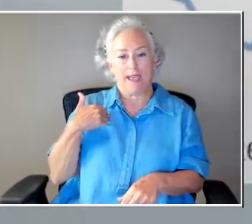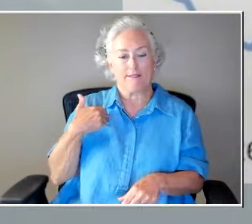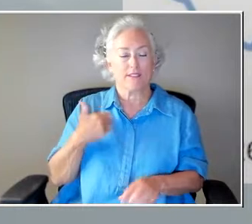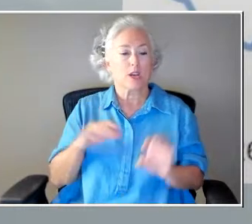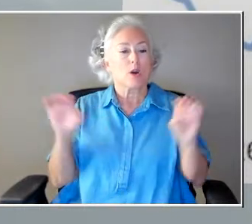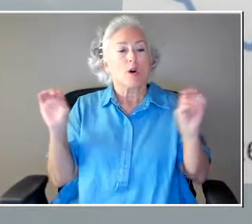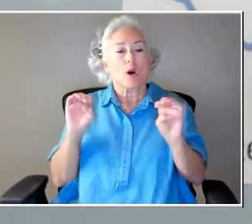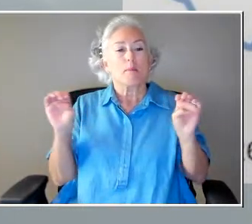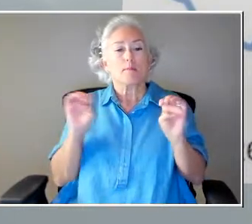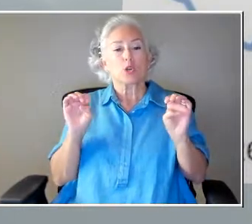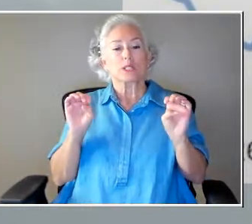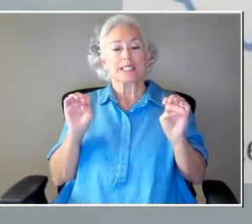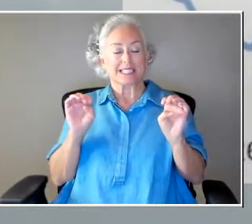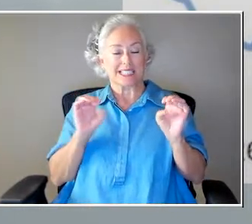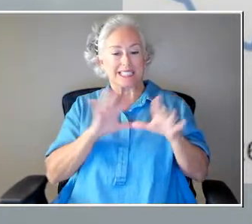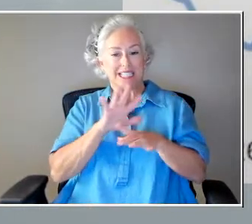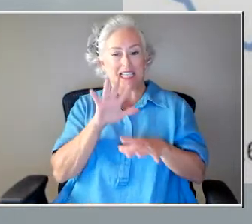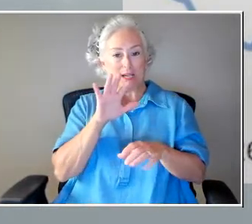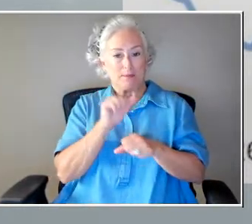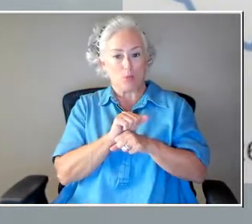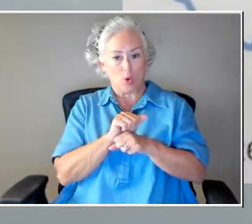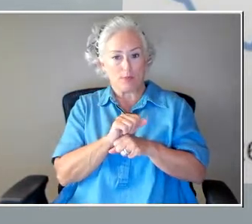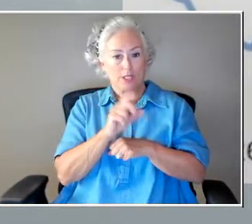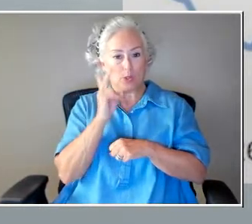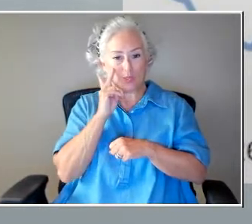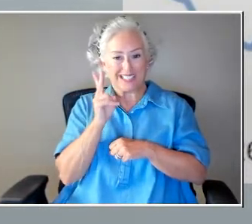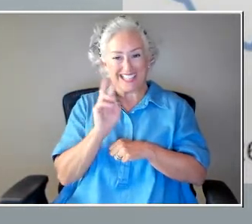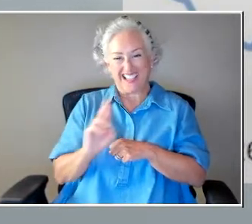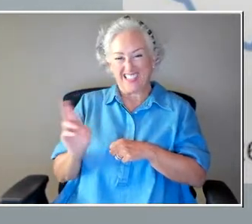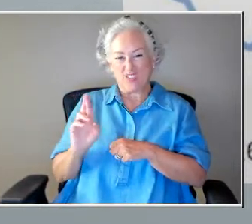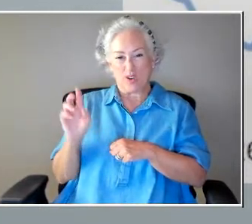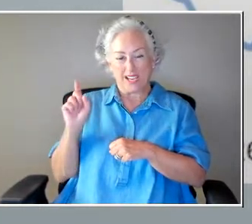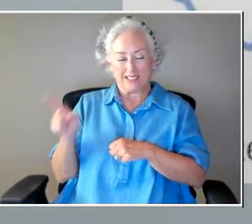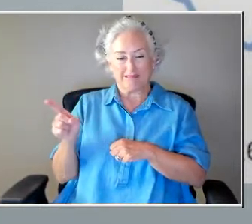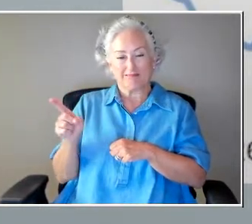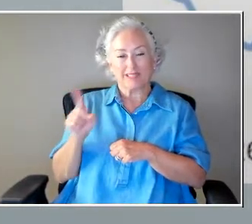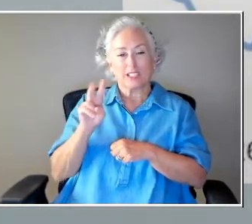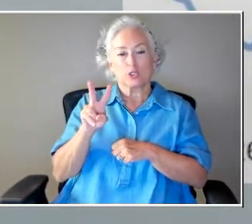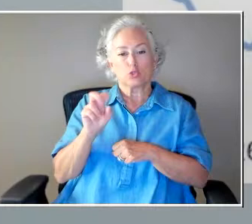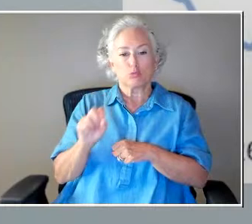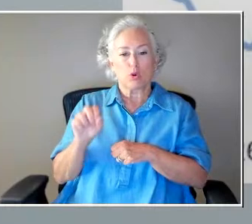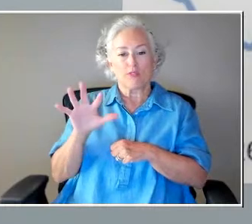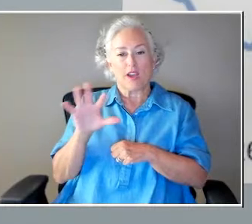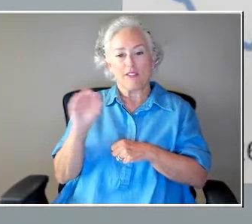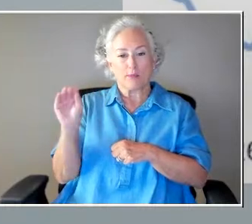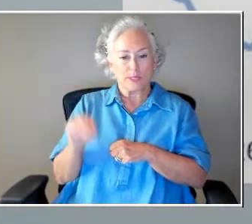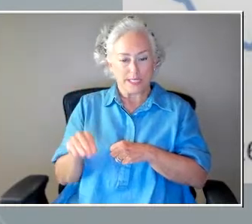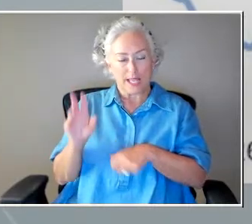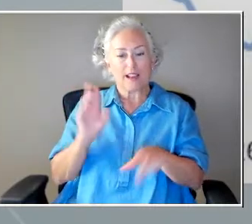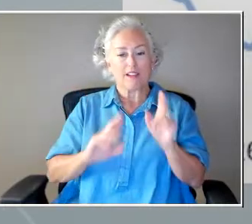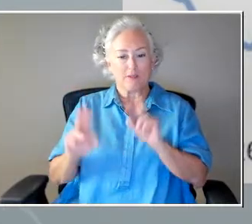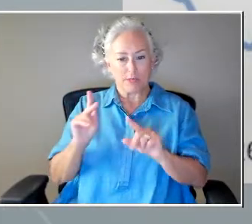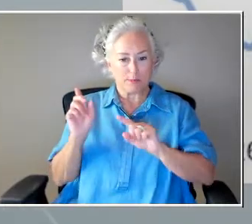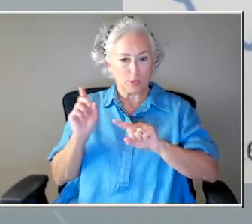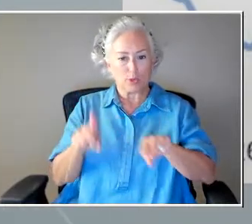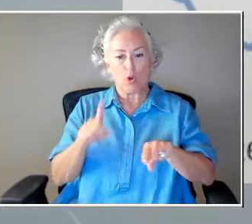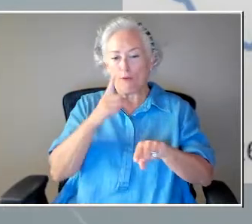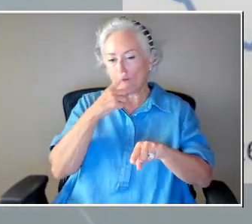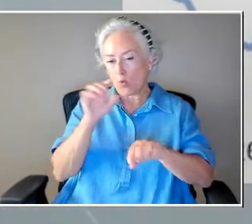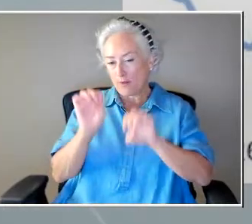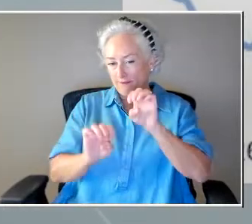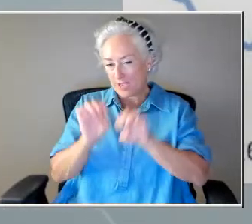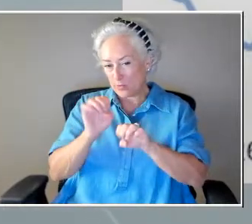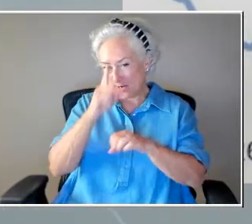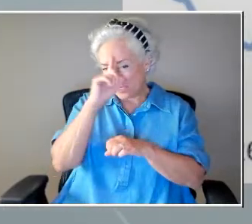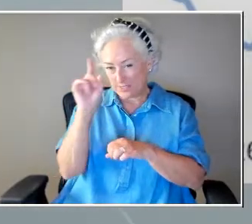weeks, and you can see that on the right, there is 2.5% of people going to the emergency department are going for evaluation for that. What we will say is